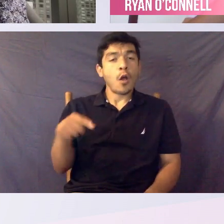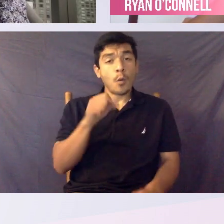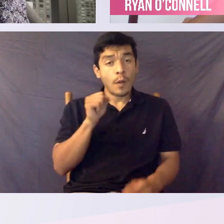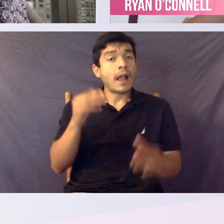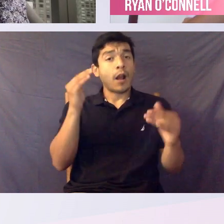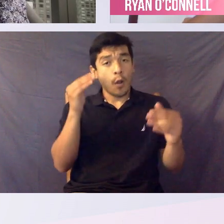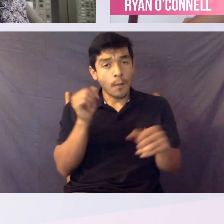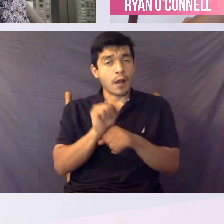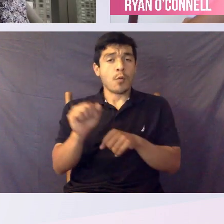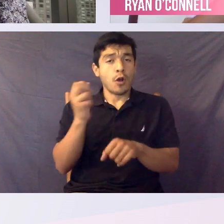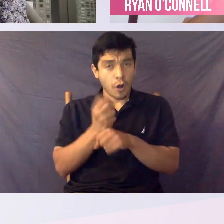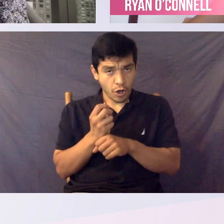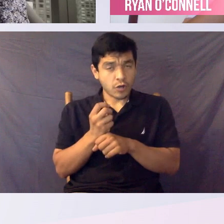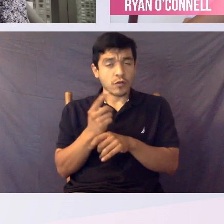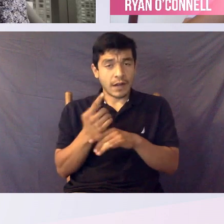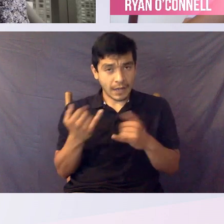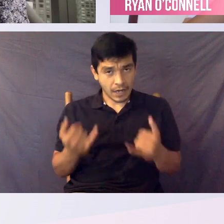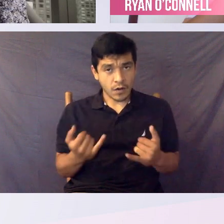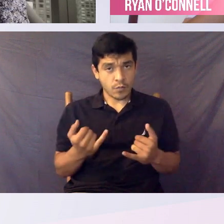But